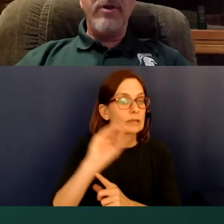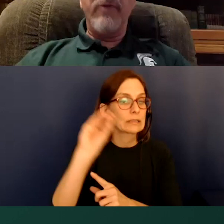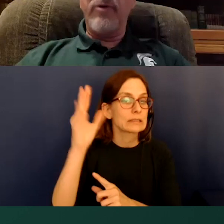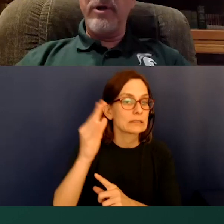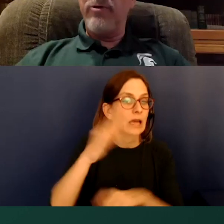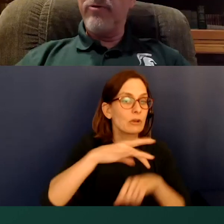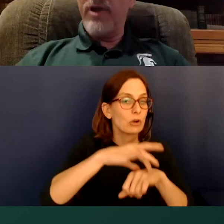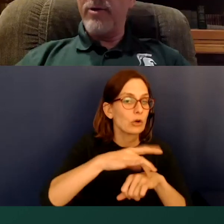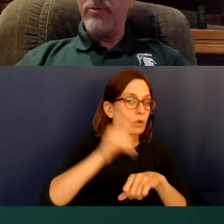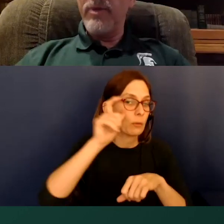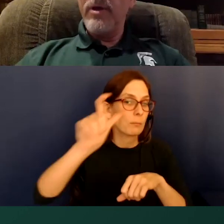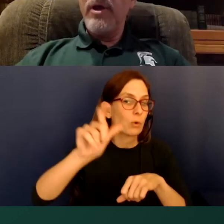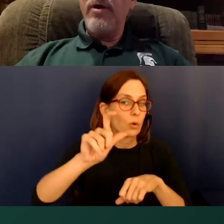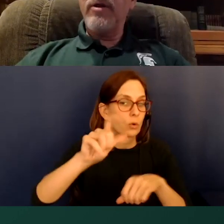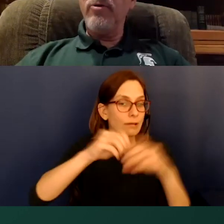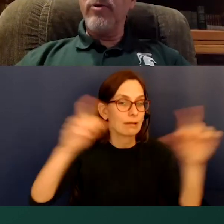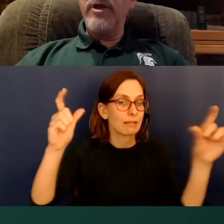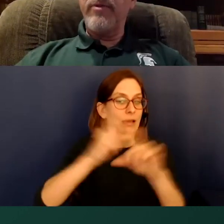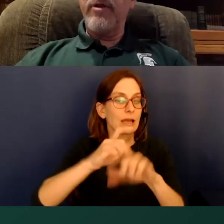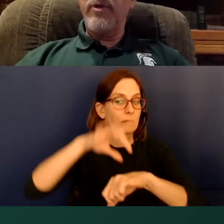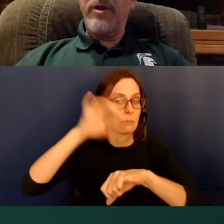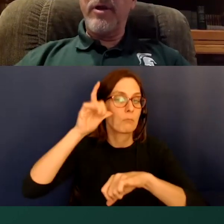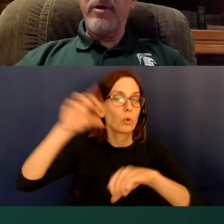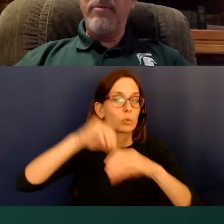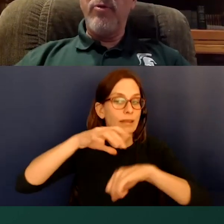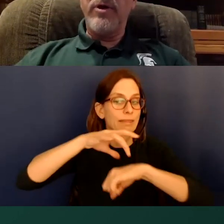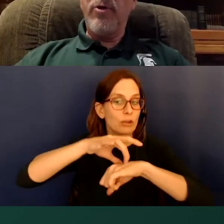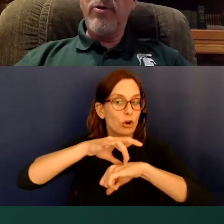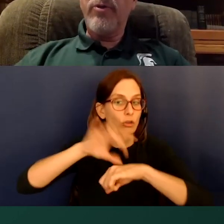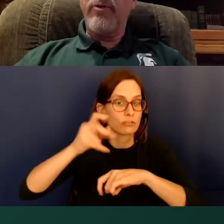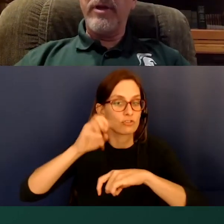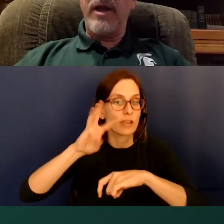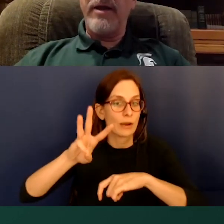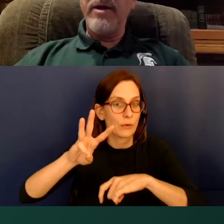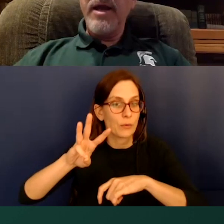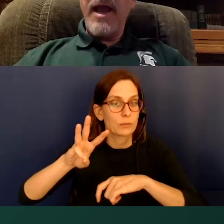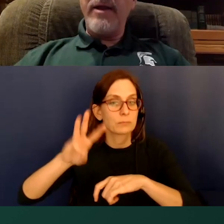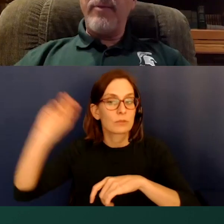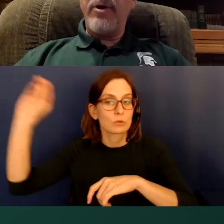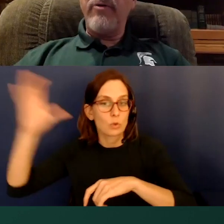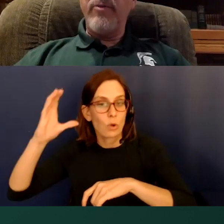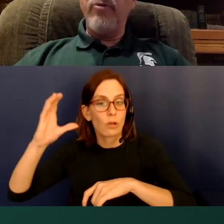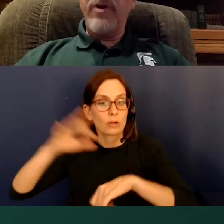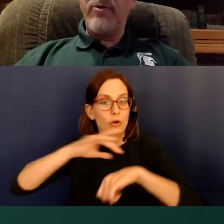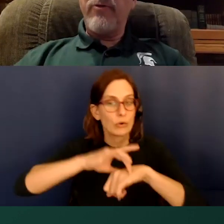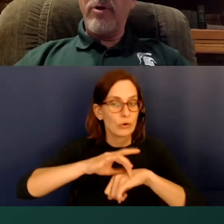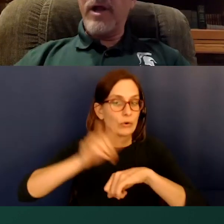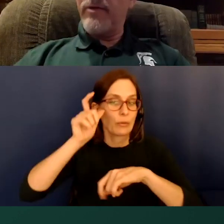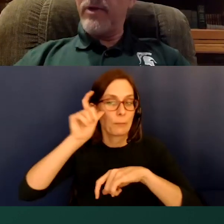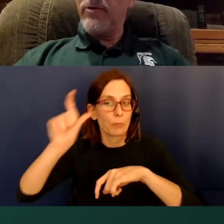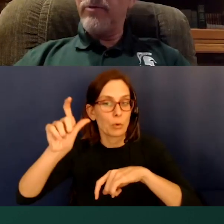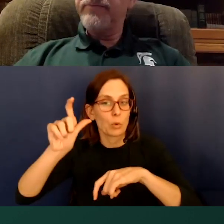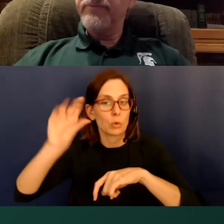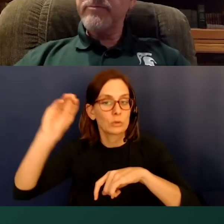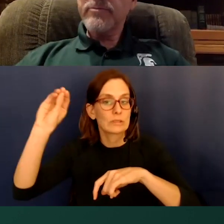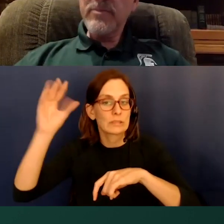moon is therefore in the earth's shadow. A solar eclipse is when the sun, moon, and earth are in the line, and a part of the moon's shadow falls on